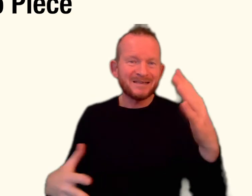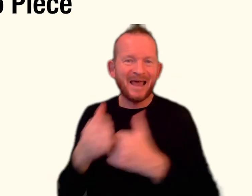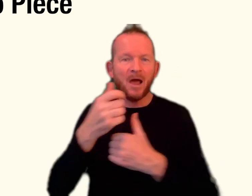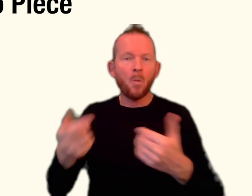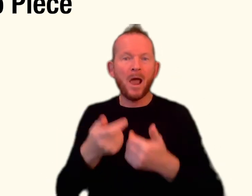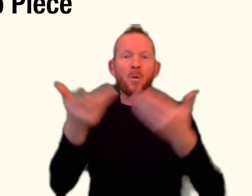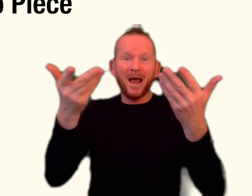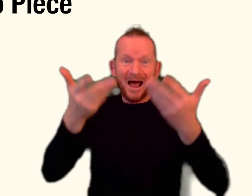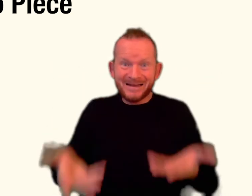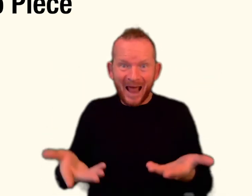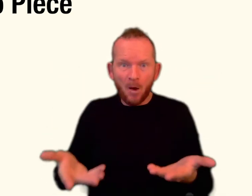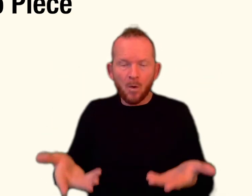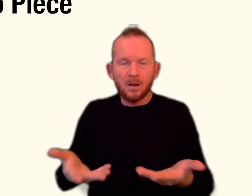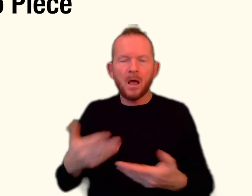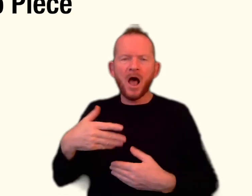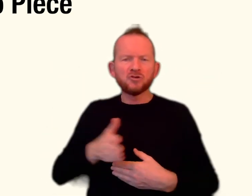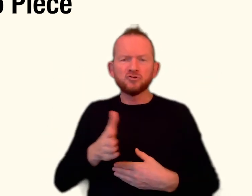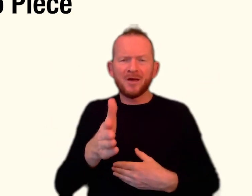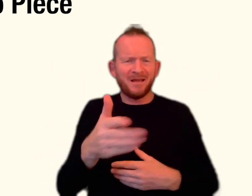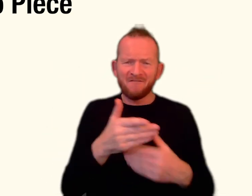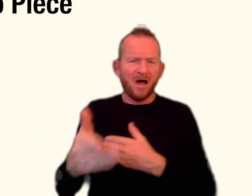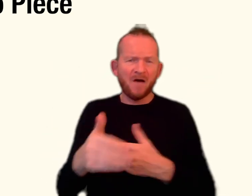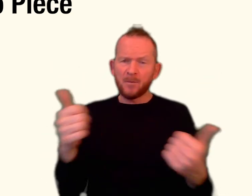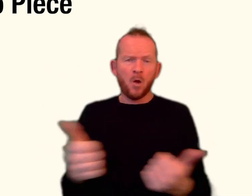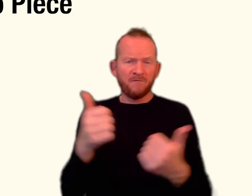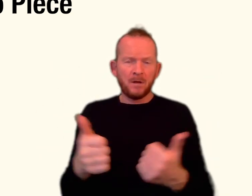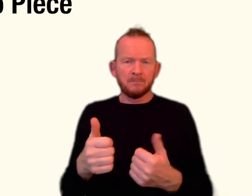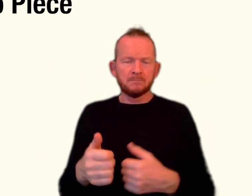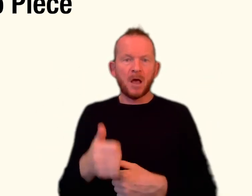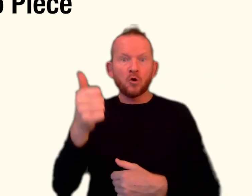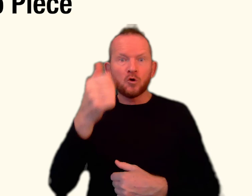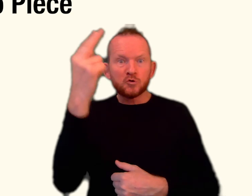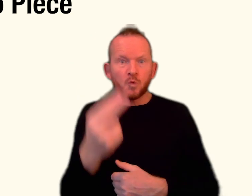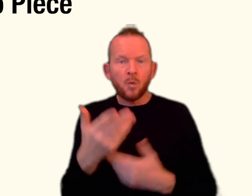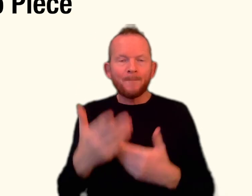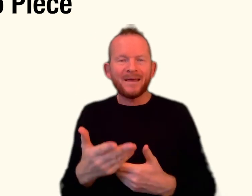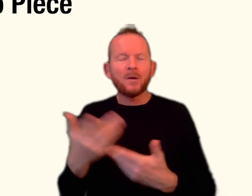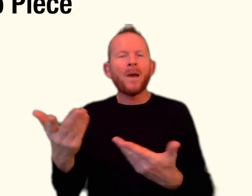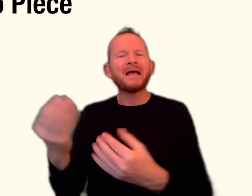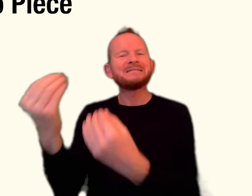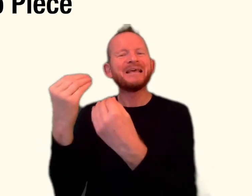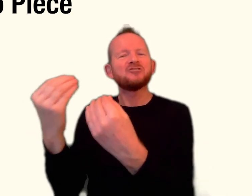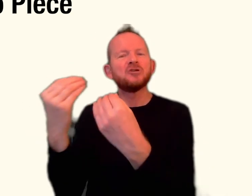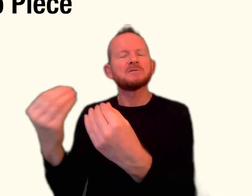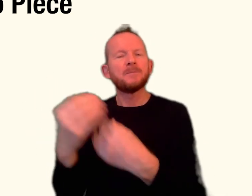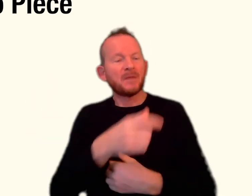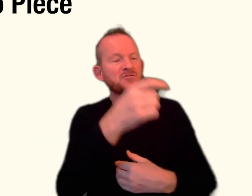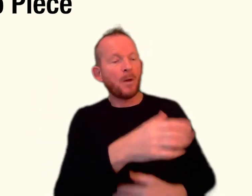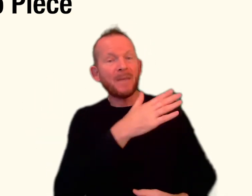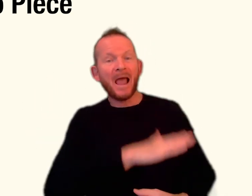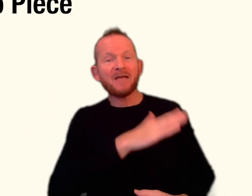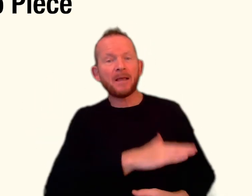our journey is still far from over. And a good school would be where teachers, if somebody is